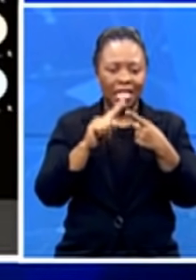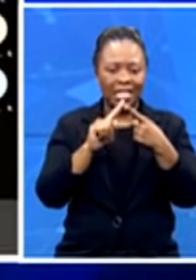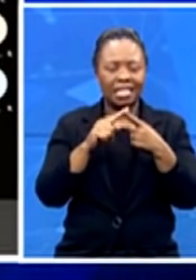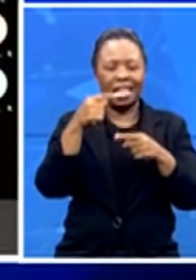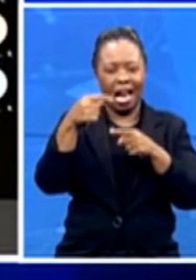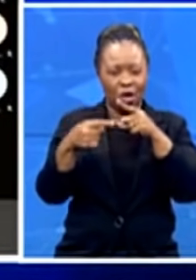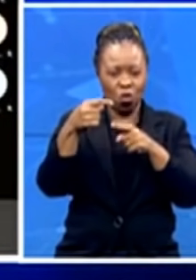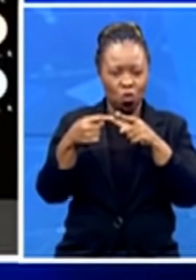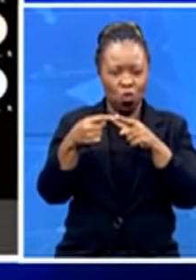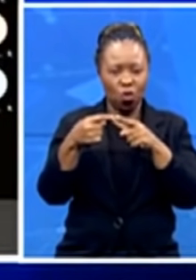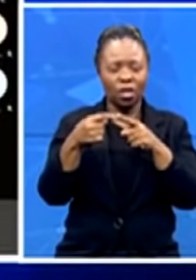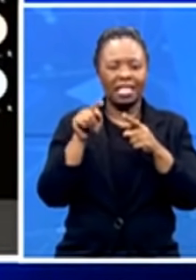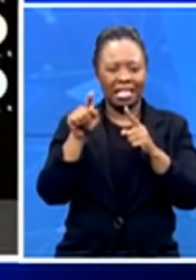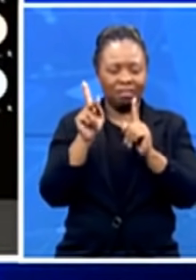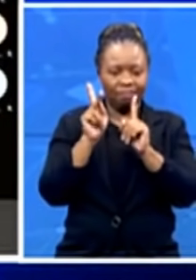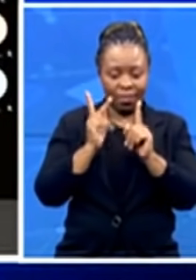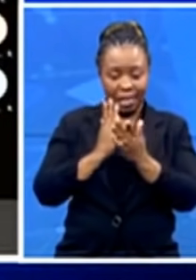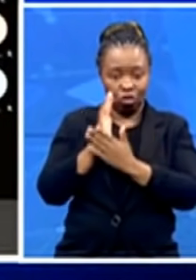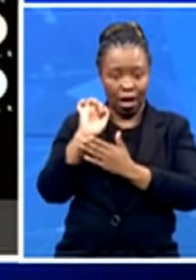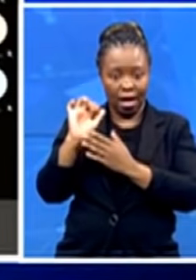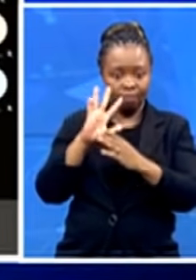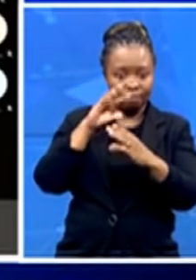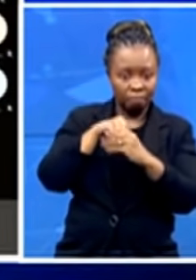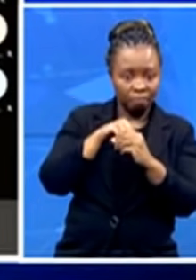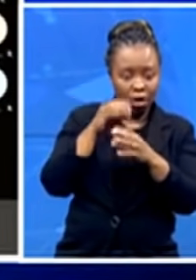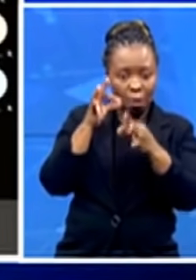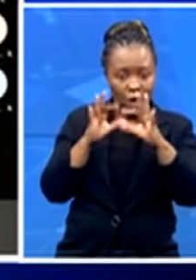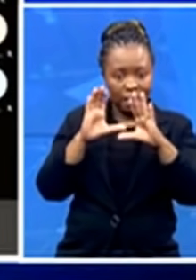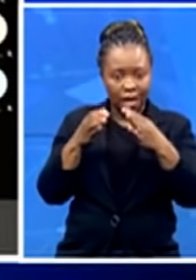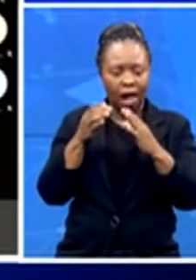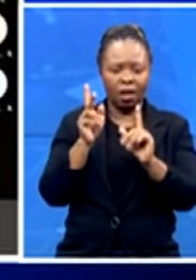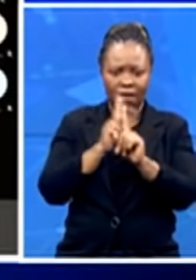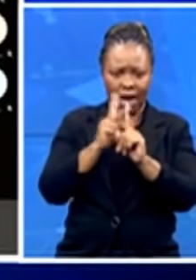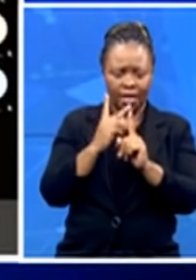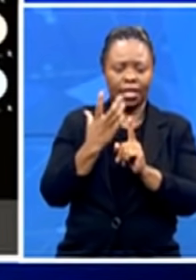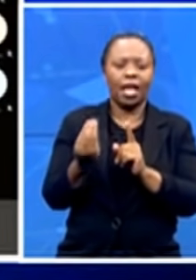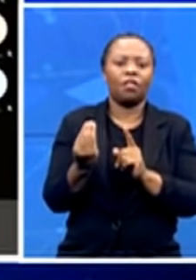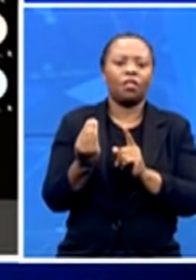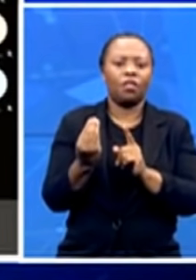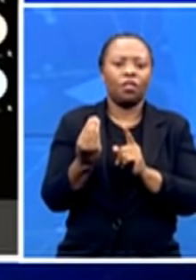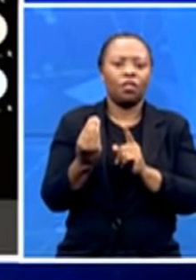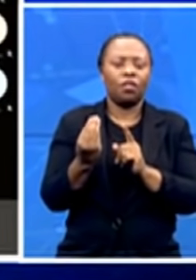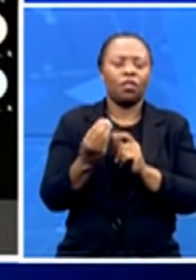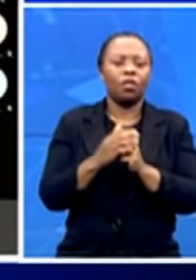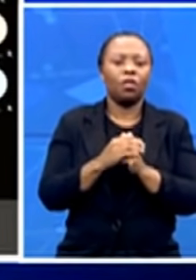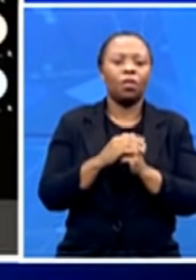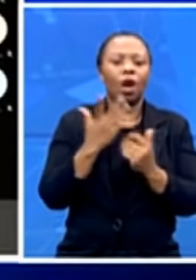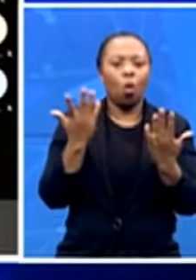to participate in political activity as provided for in Section 19 of the